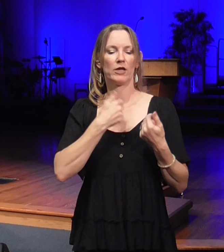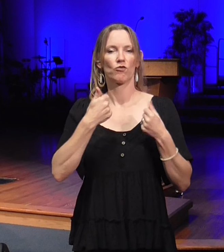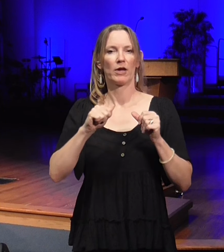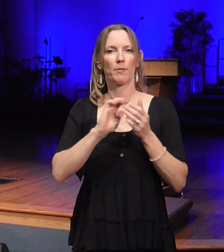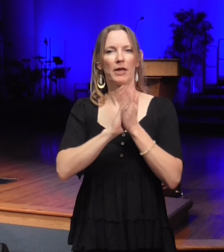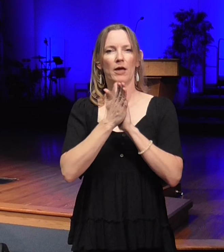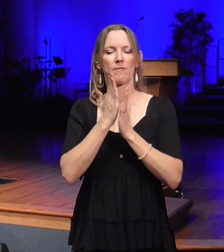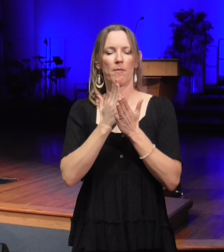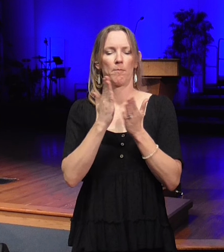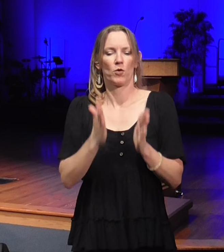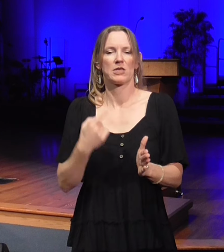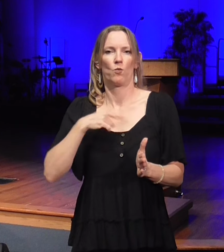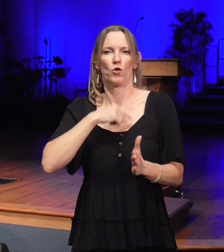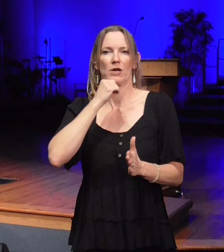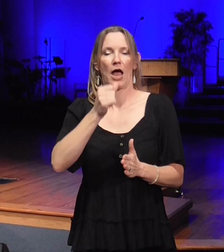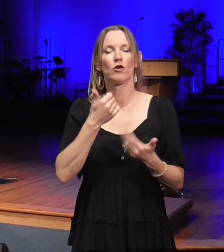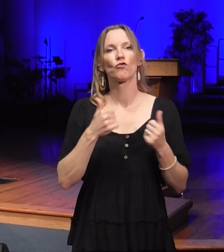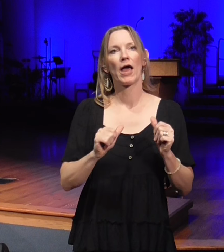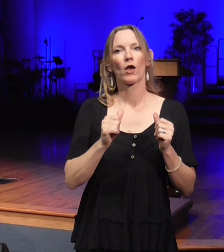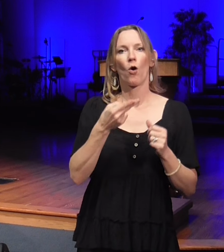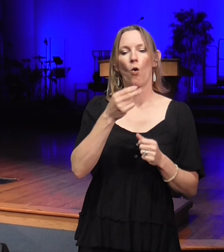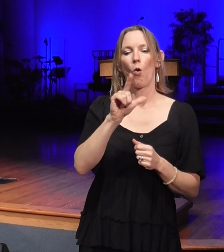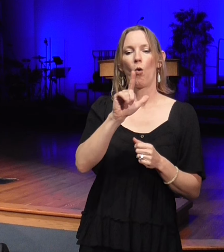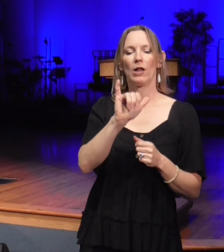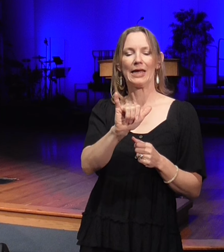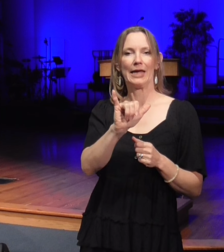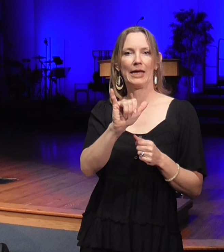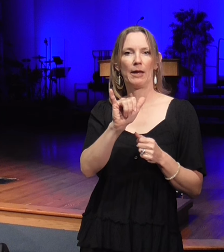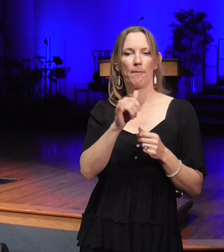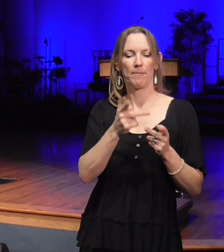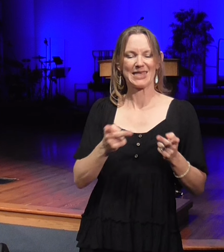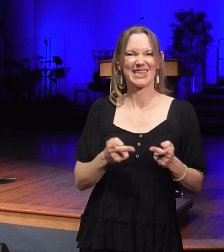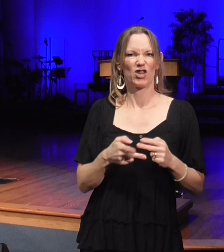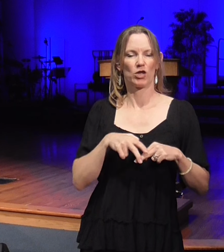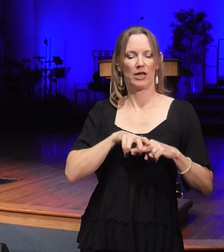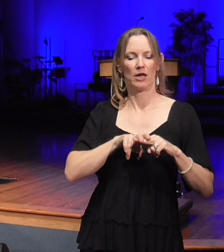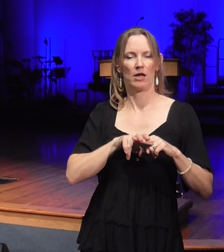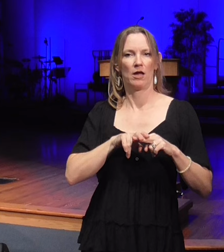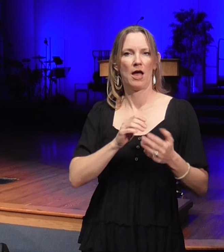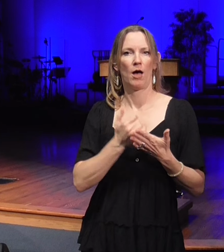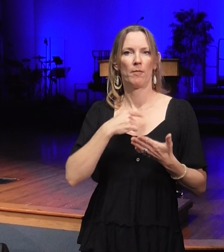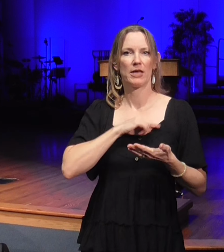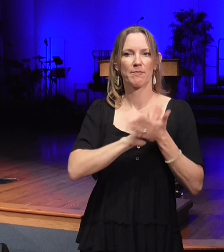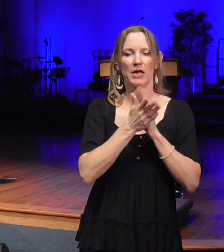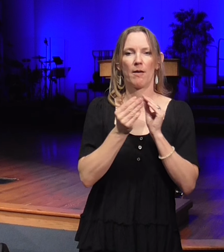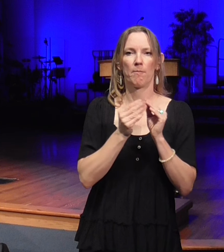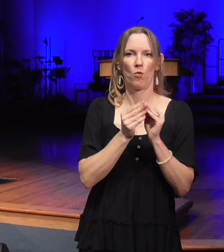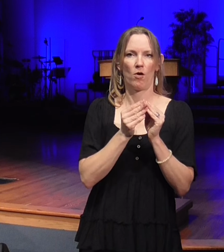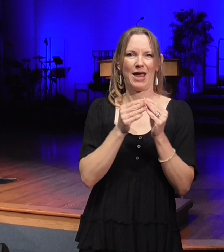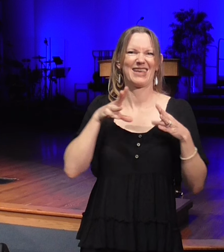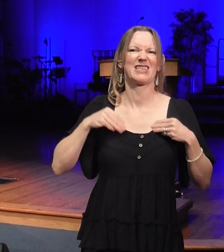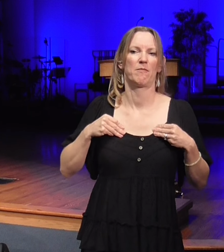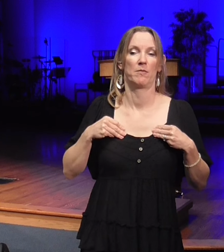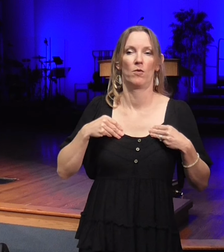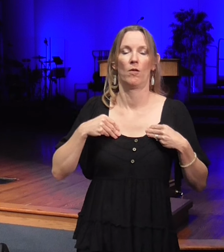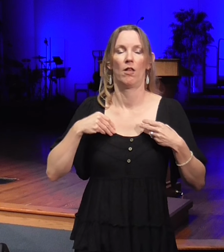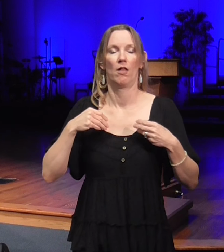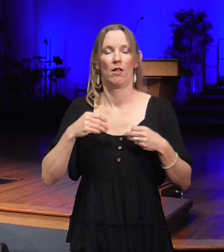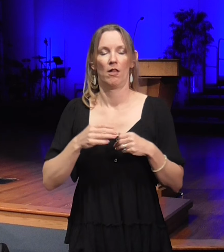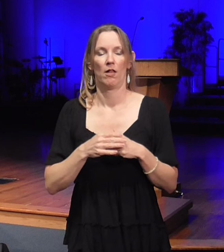assume some sort of holy position that we think might make us more acceptable. You can open your eyes now if you're closing